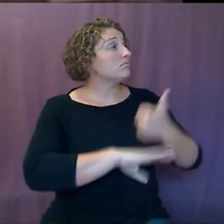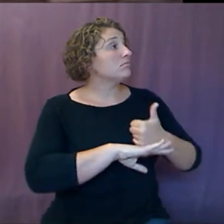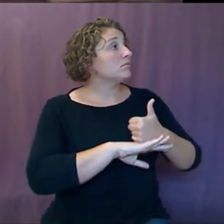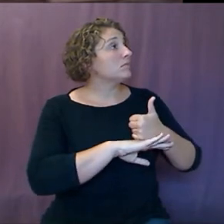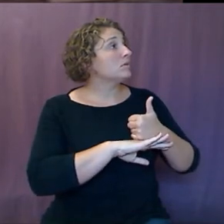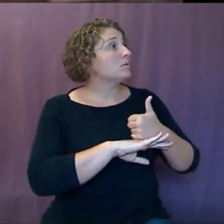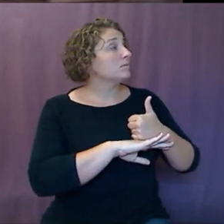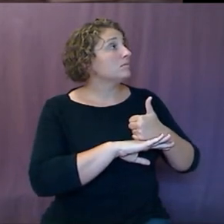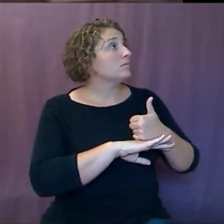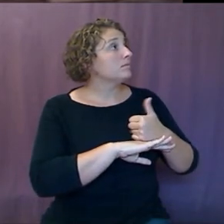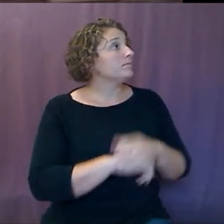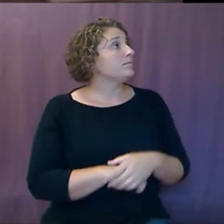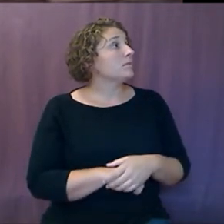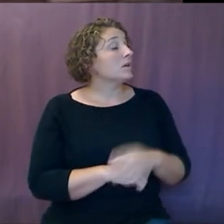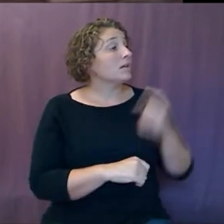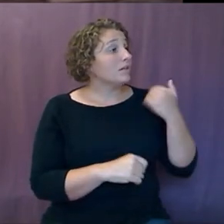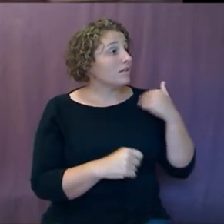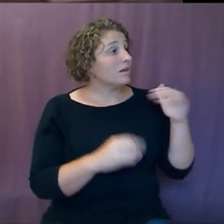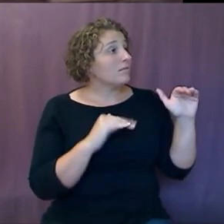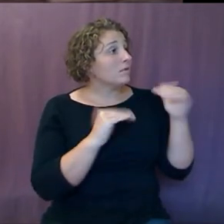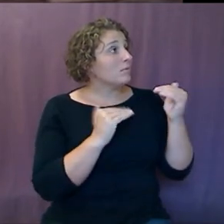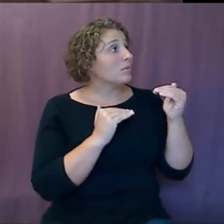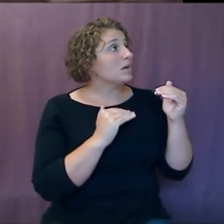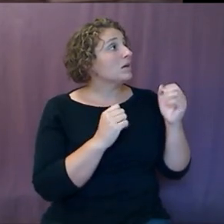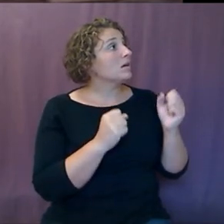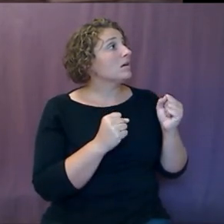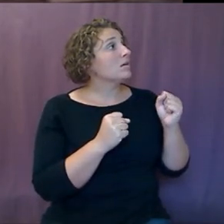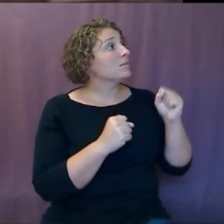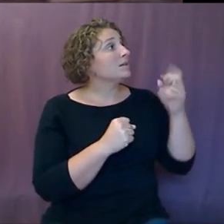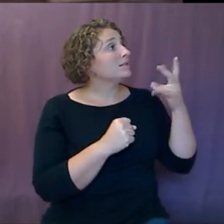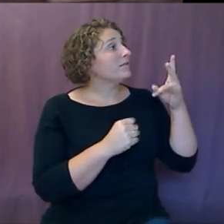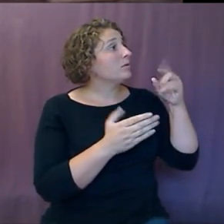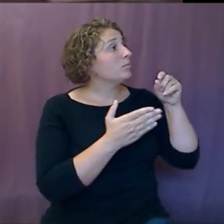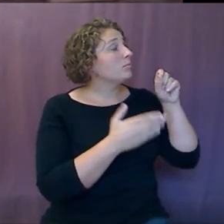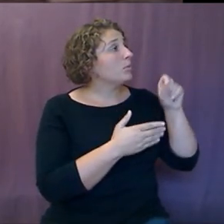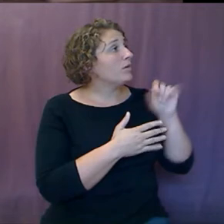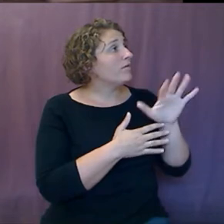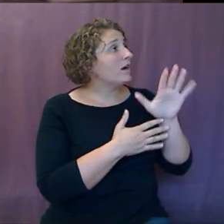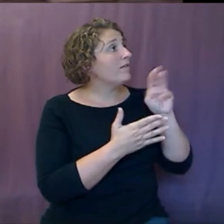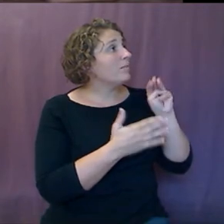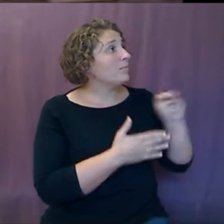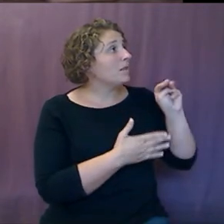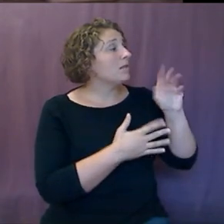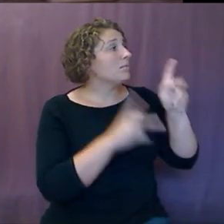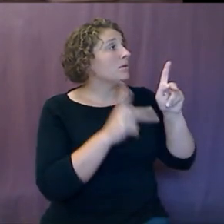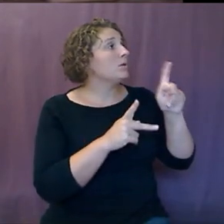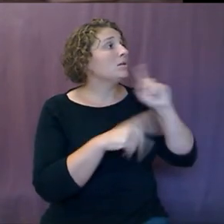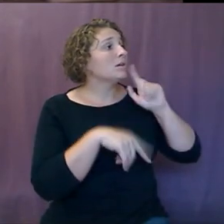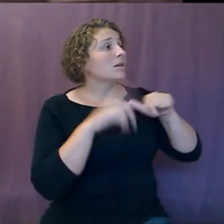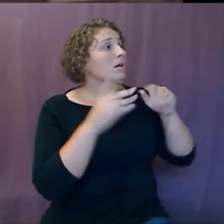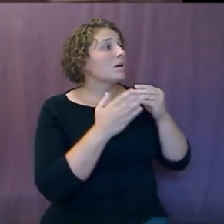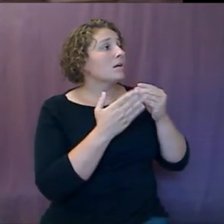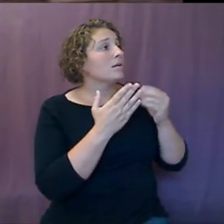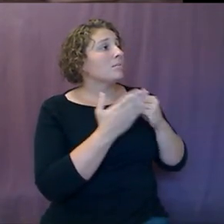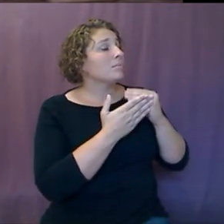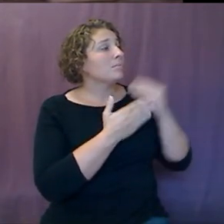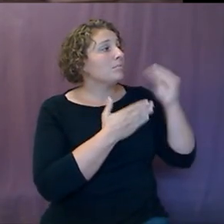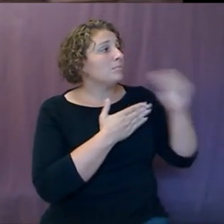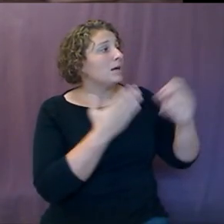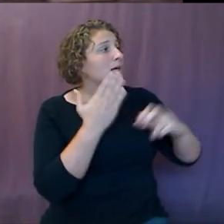that has already kept some seventeen point five million people from being able to buy plane tickets train